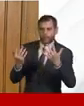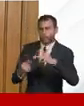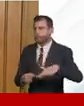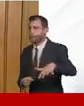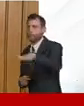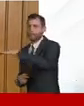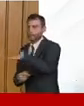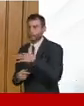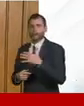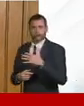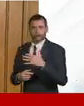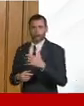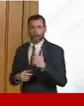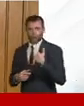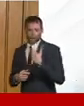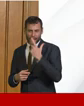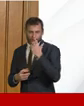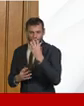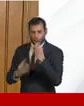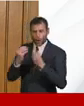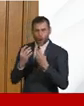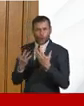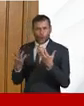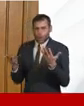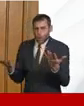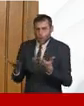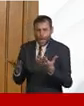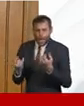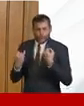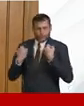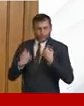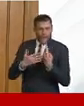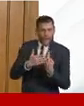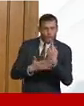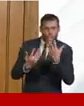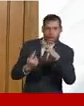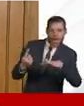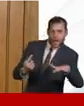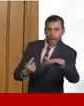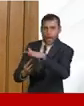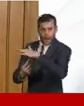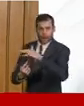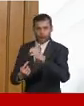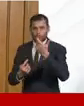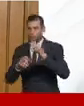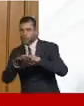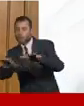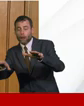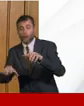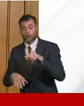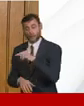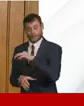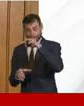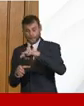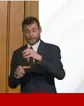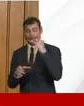so we will be able to learn far more about how the disease has spread across the population and that might be one of the tools that we